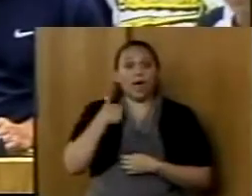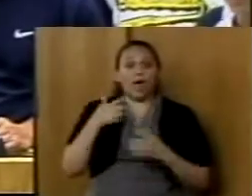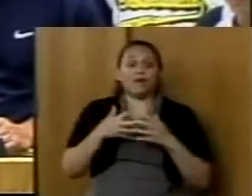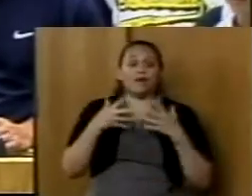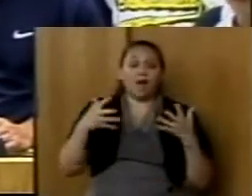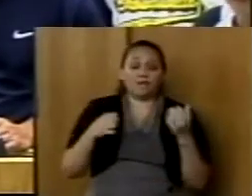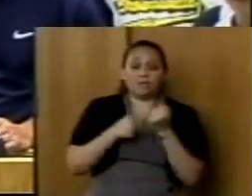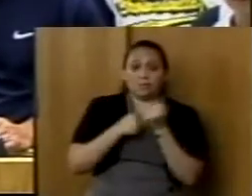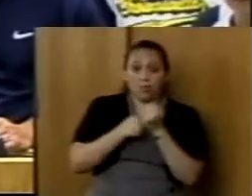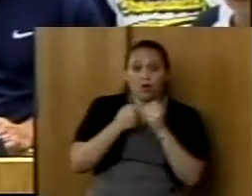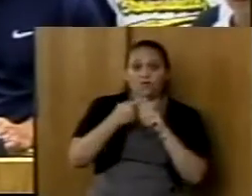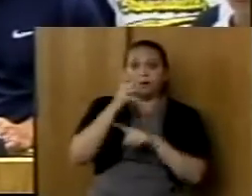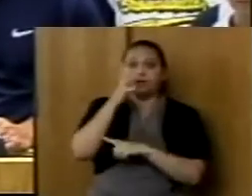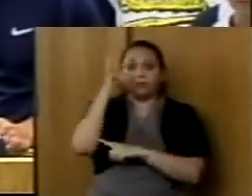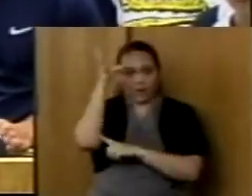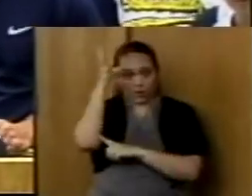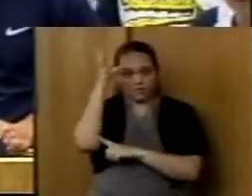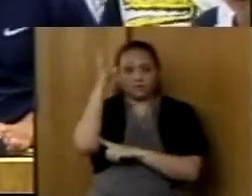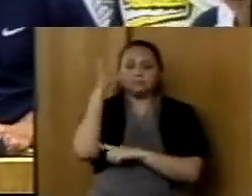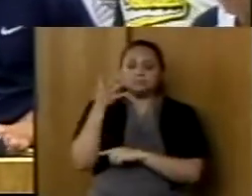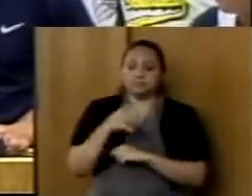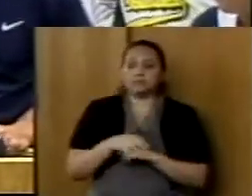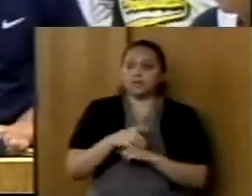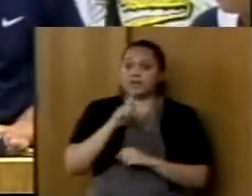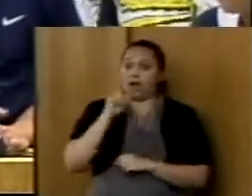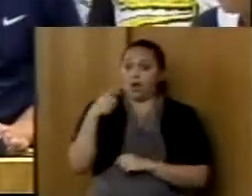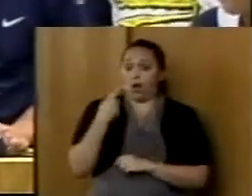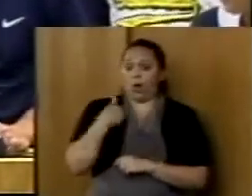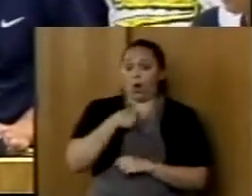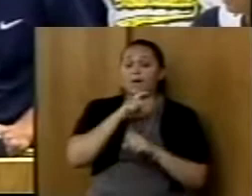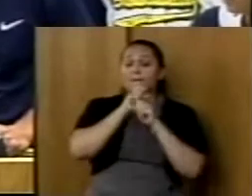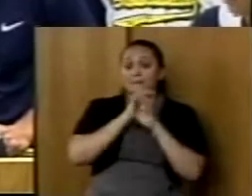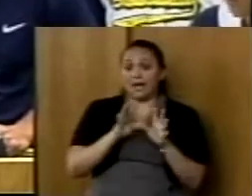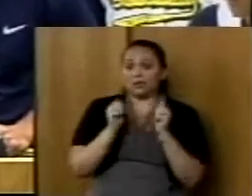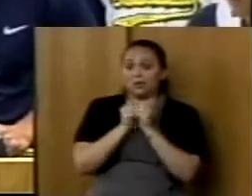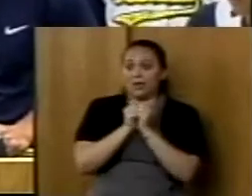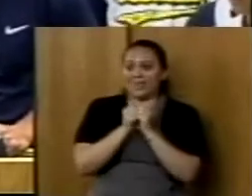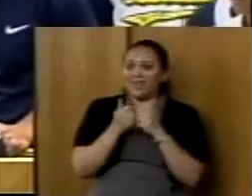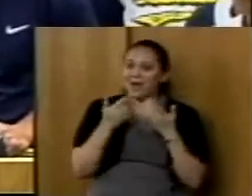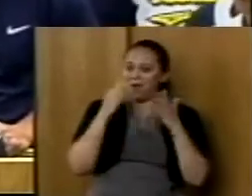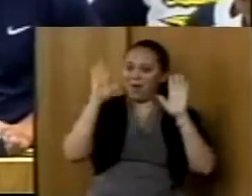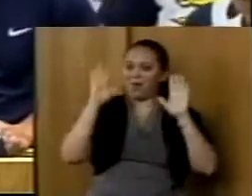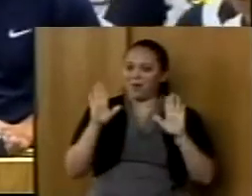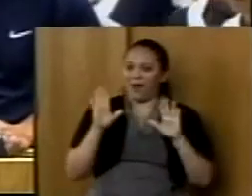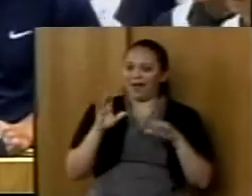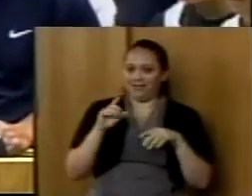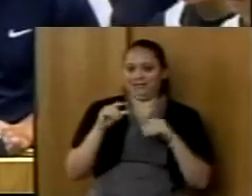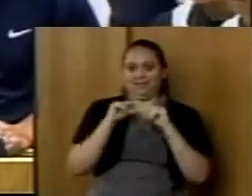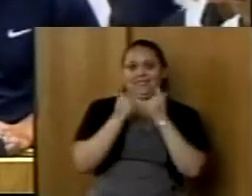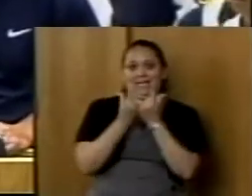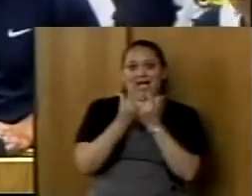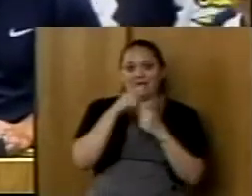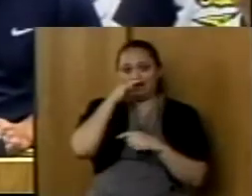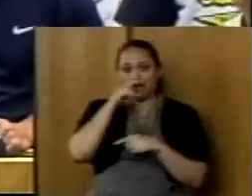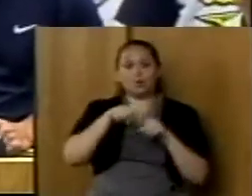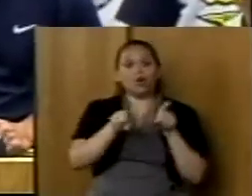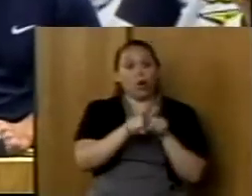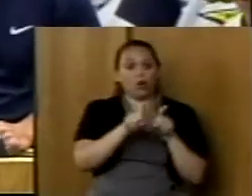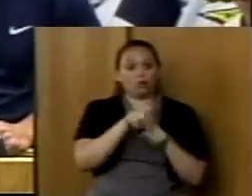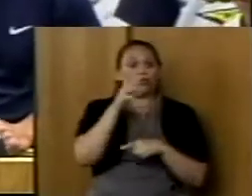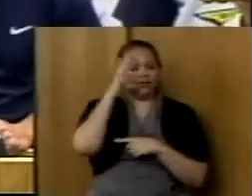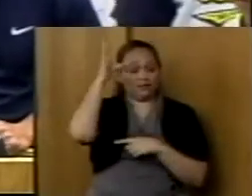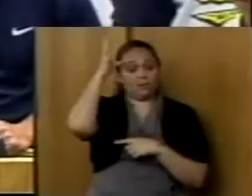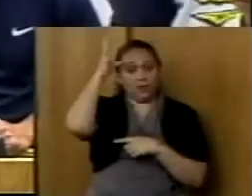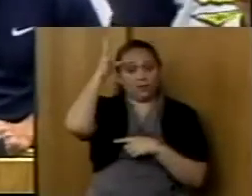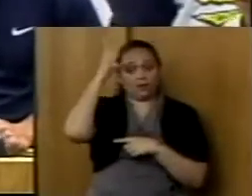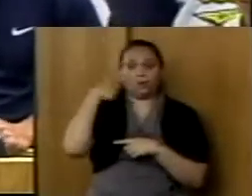lot of support from our parents. Not only are we blessed with a great set of kids, but we are blessed with a great set of parents. And we